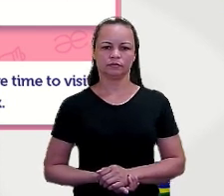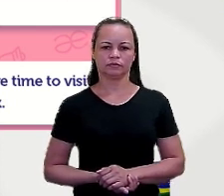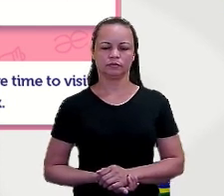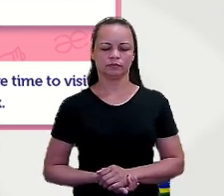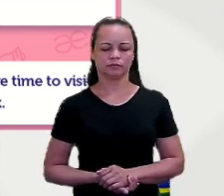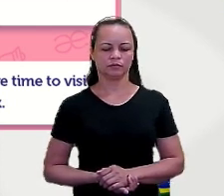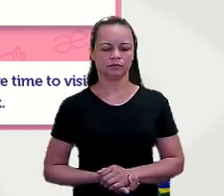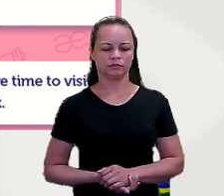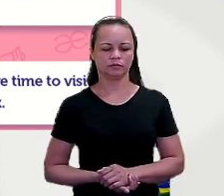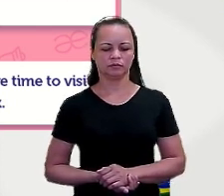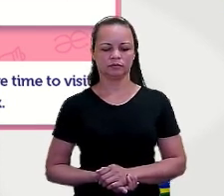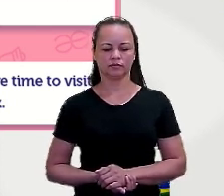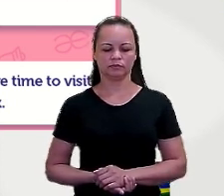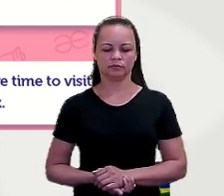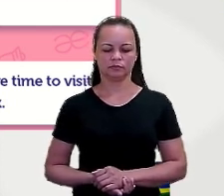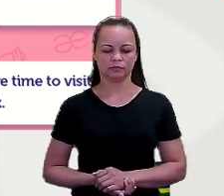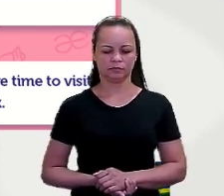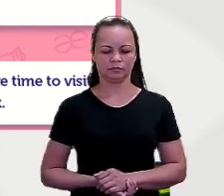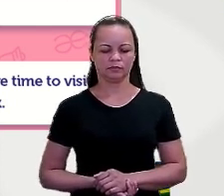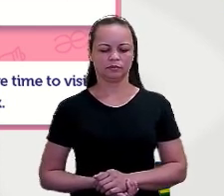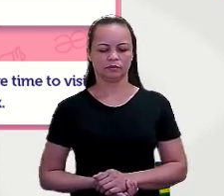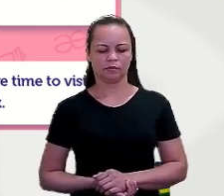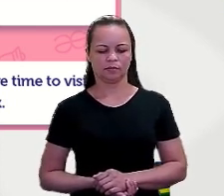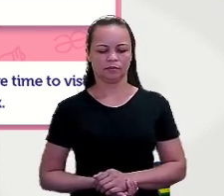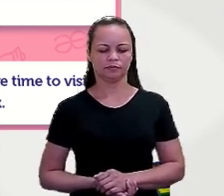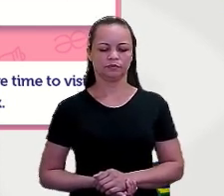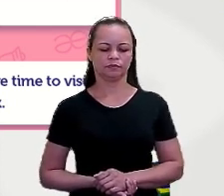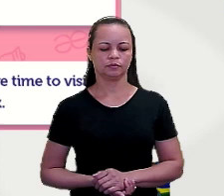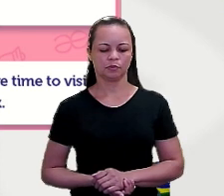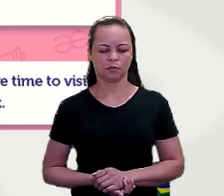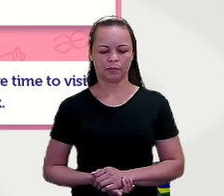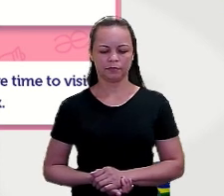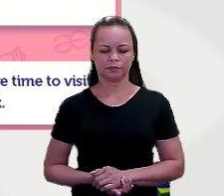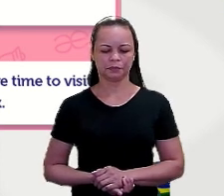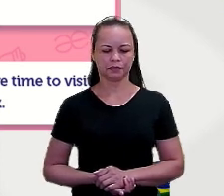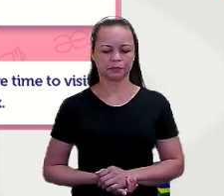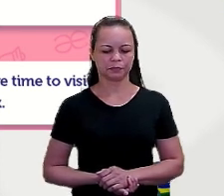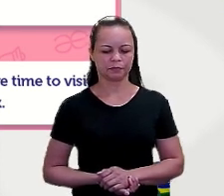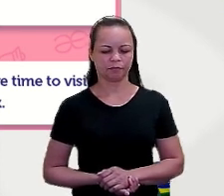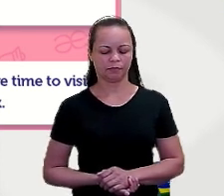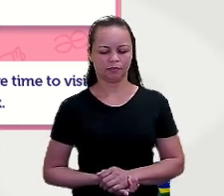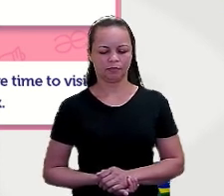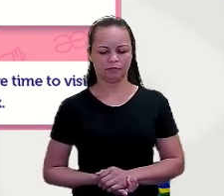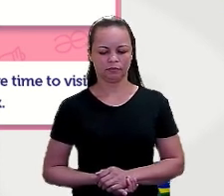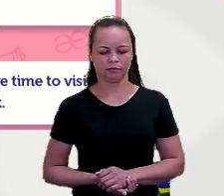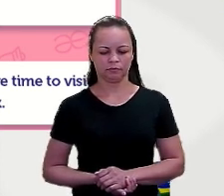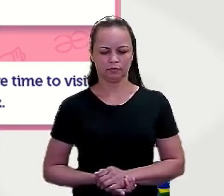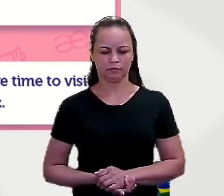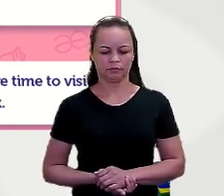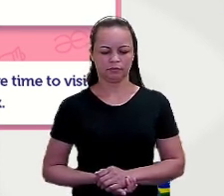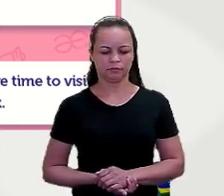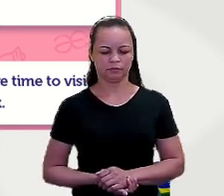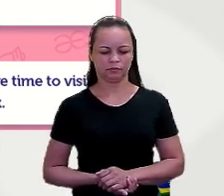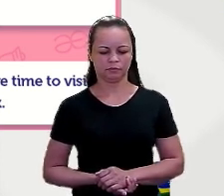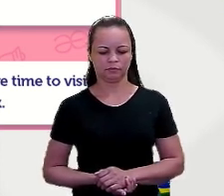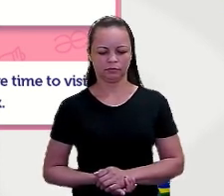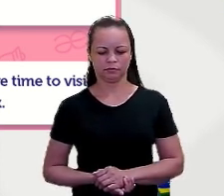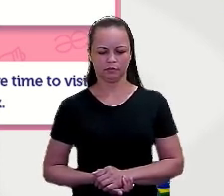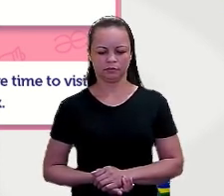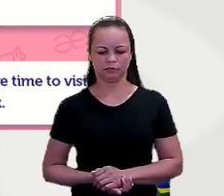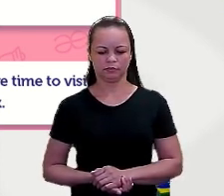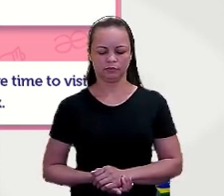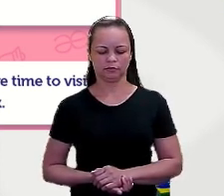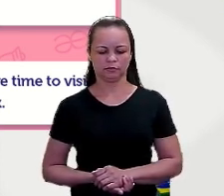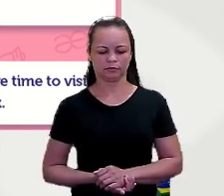at Madison Square Garden on my own because my sister didn't want to go. The Knicks lost,